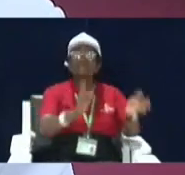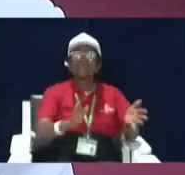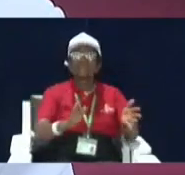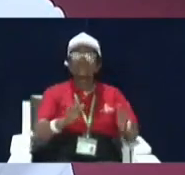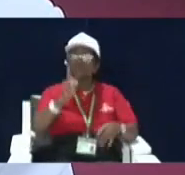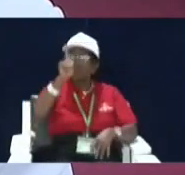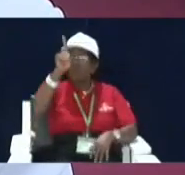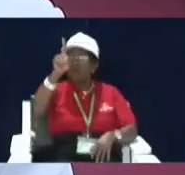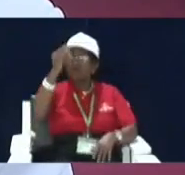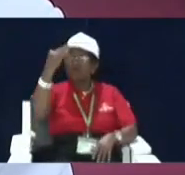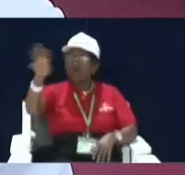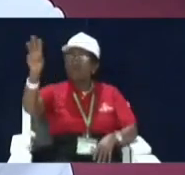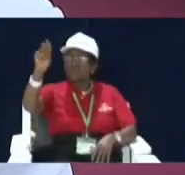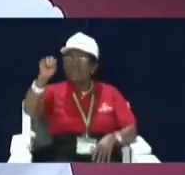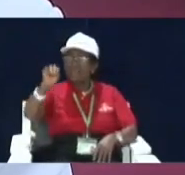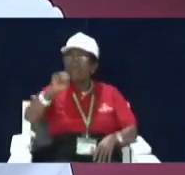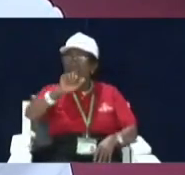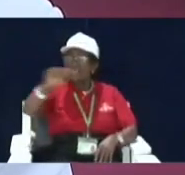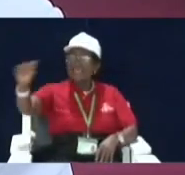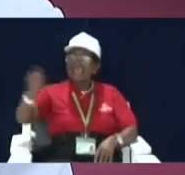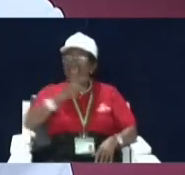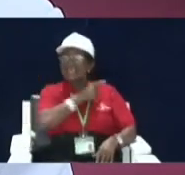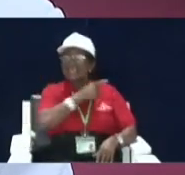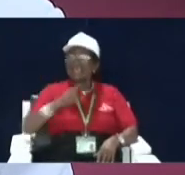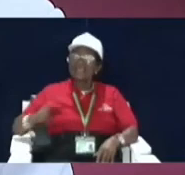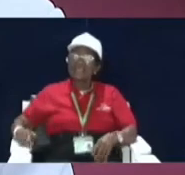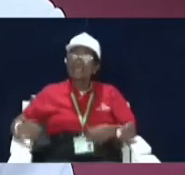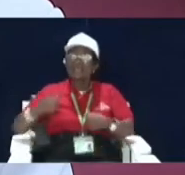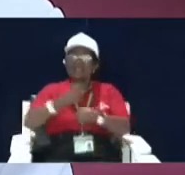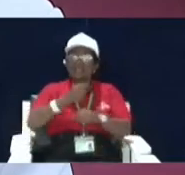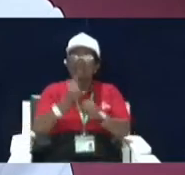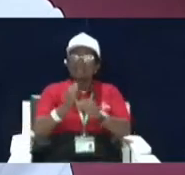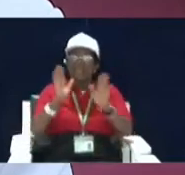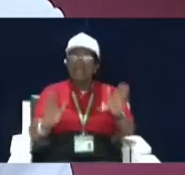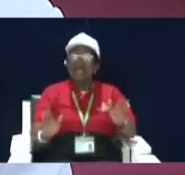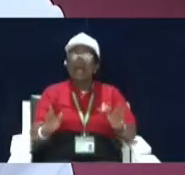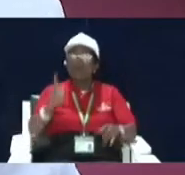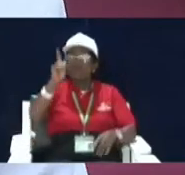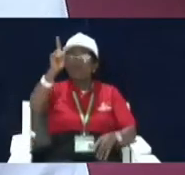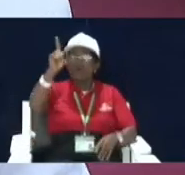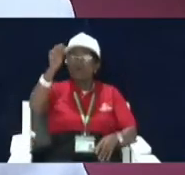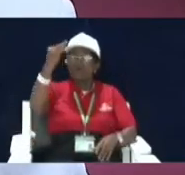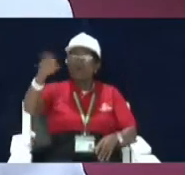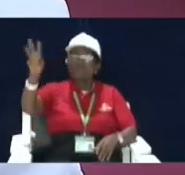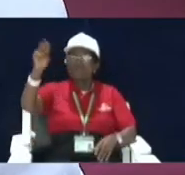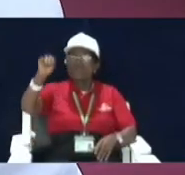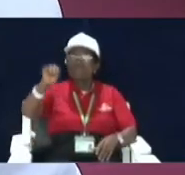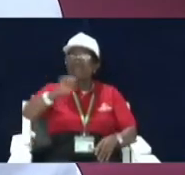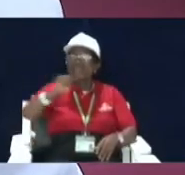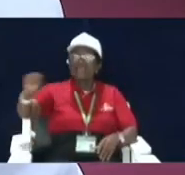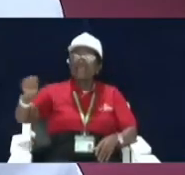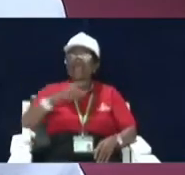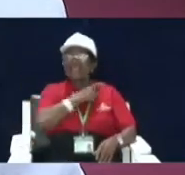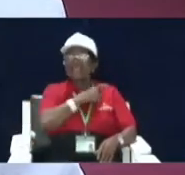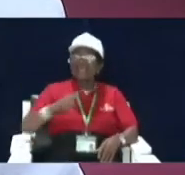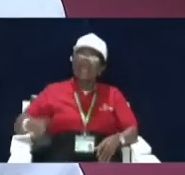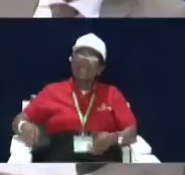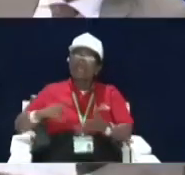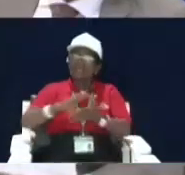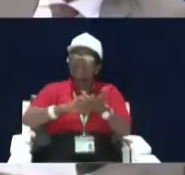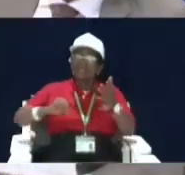one of them a kingmaker, one of them a king remover. Multiple